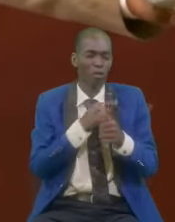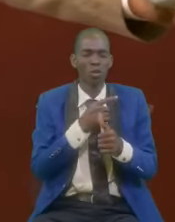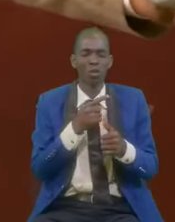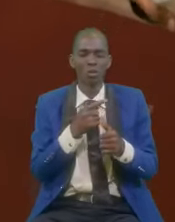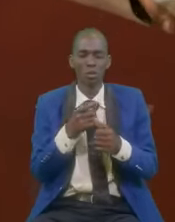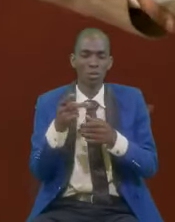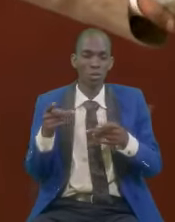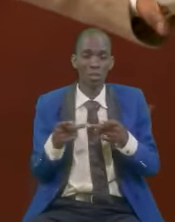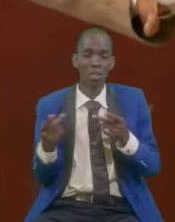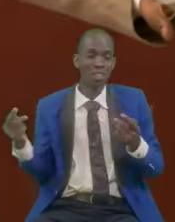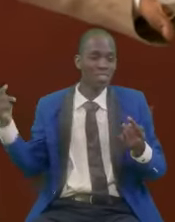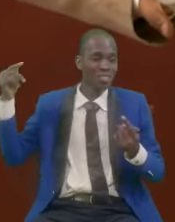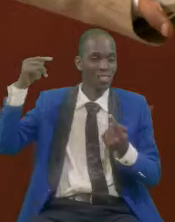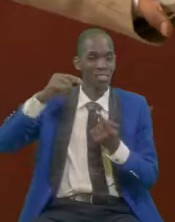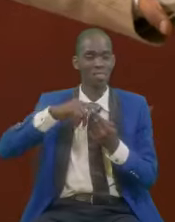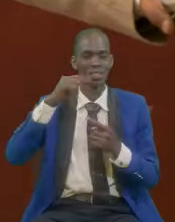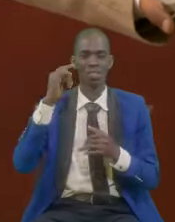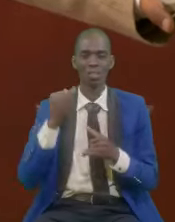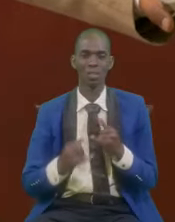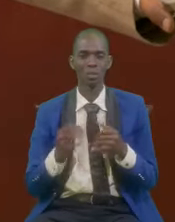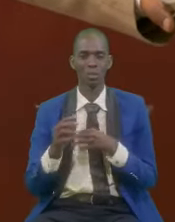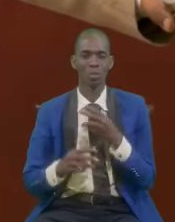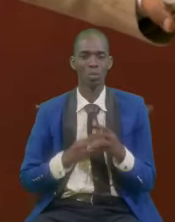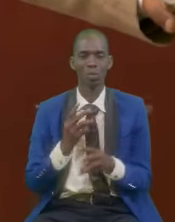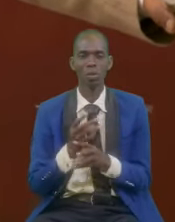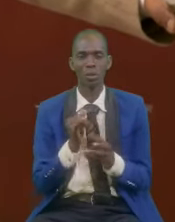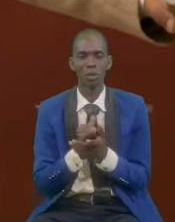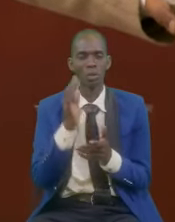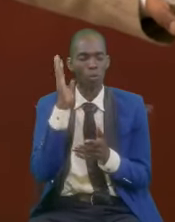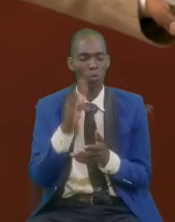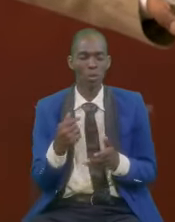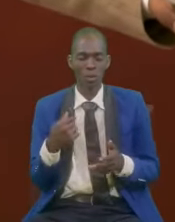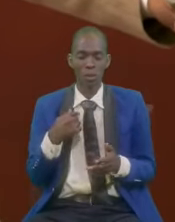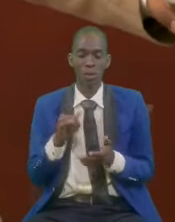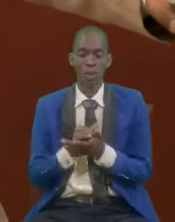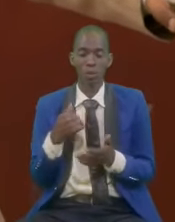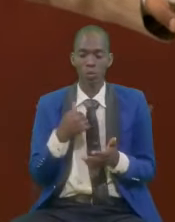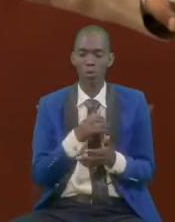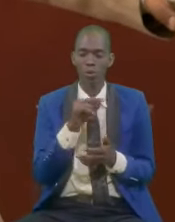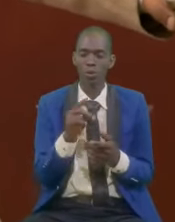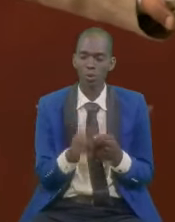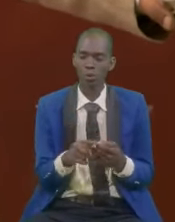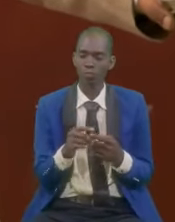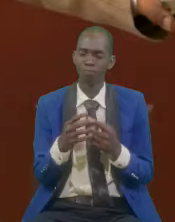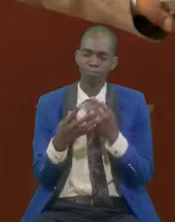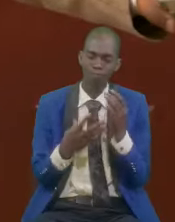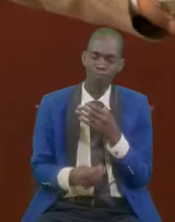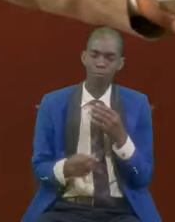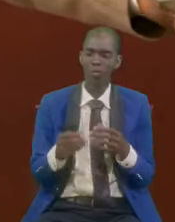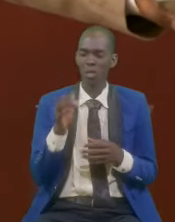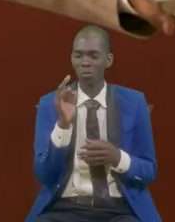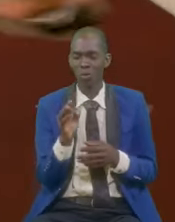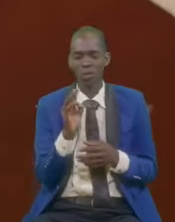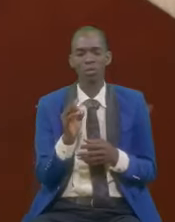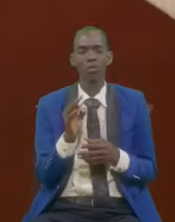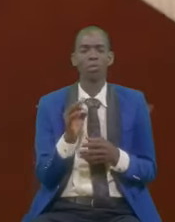the end of the world, that we need to be evangelizing and preaching the gospel. We need the power, we need the